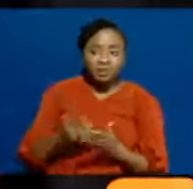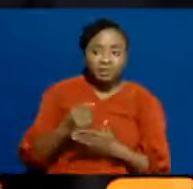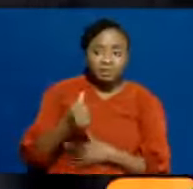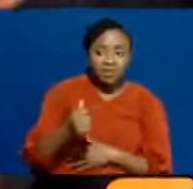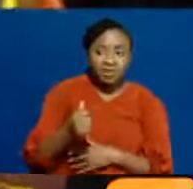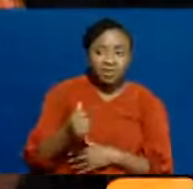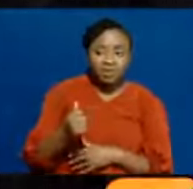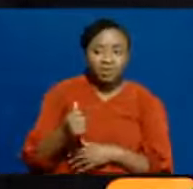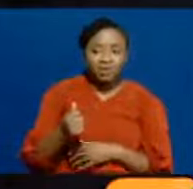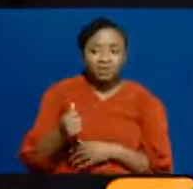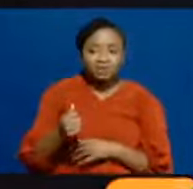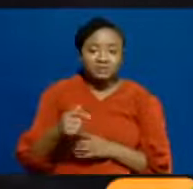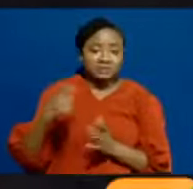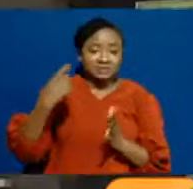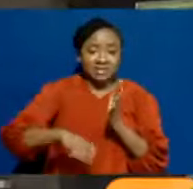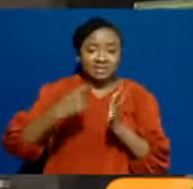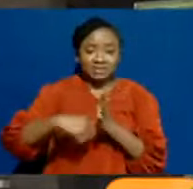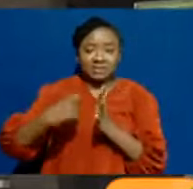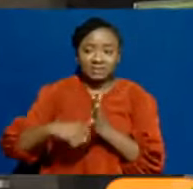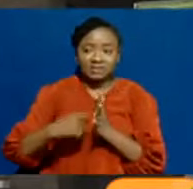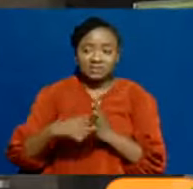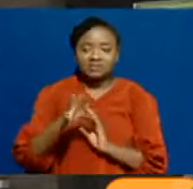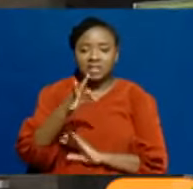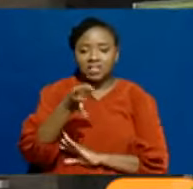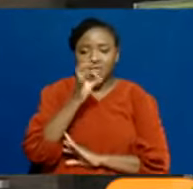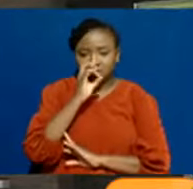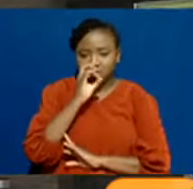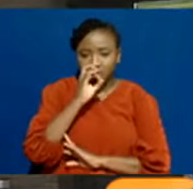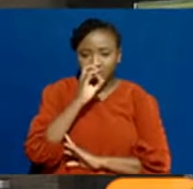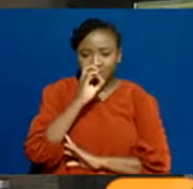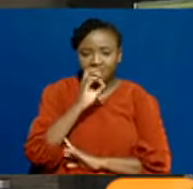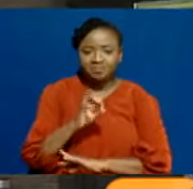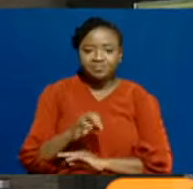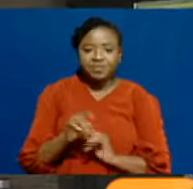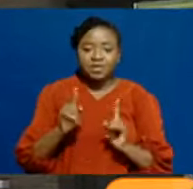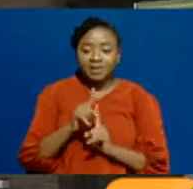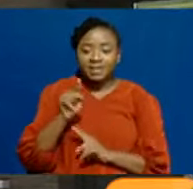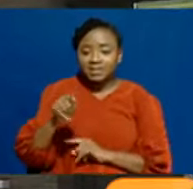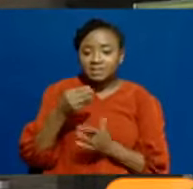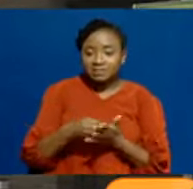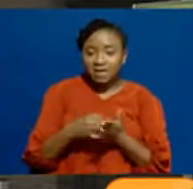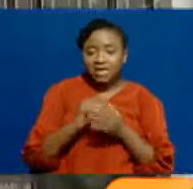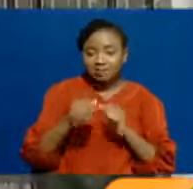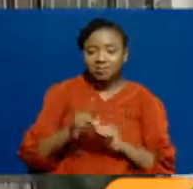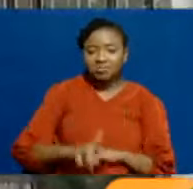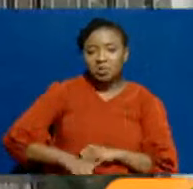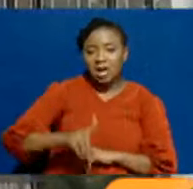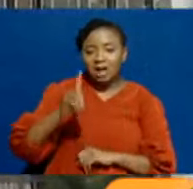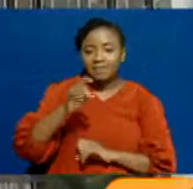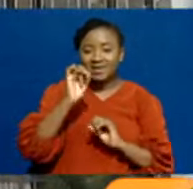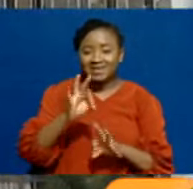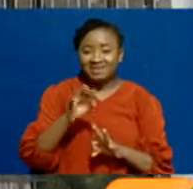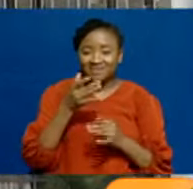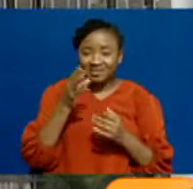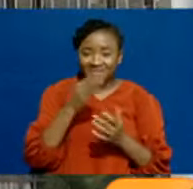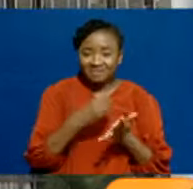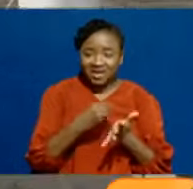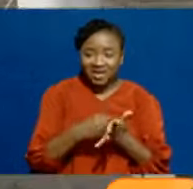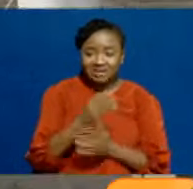the hawking fees as charged by the county government at 30 shillings per day. This fees is set to go up if the proposed Nairobi County Finance